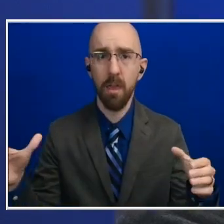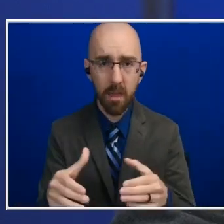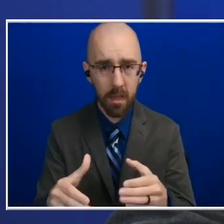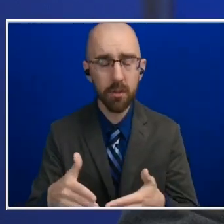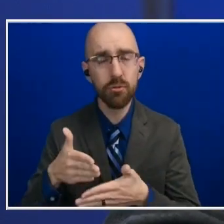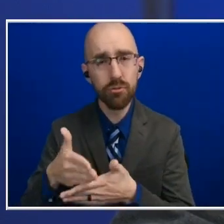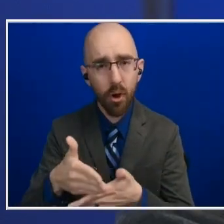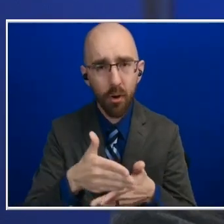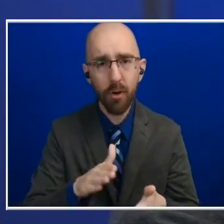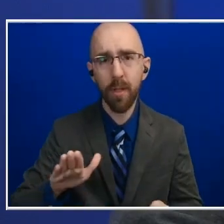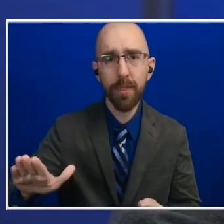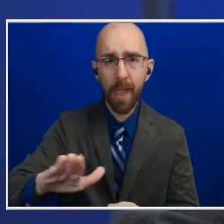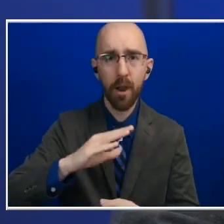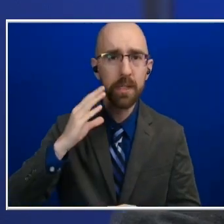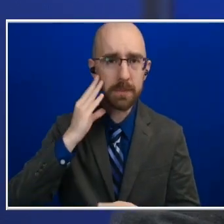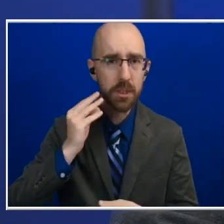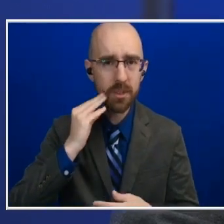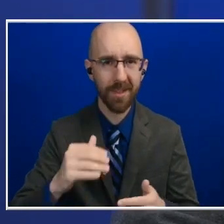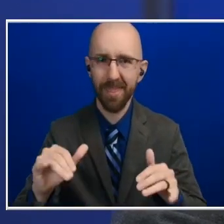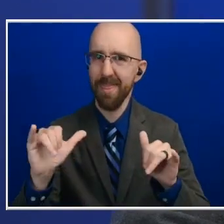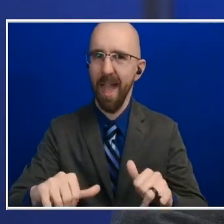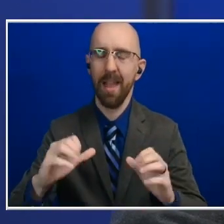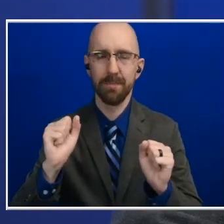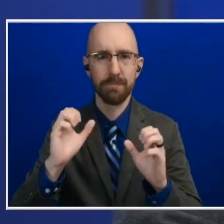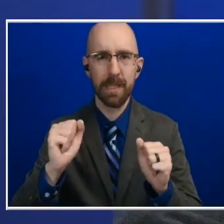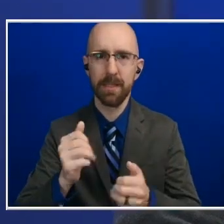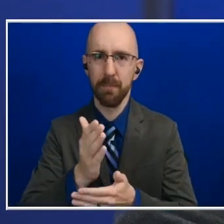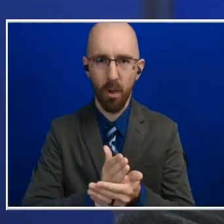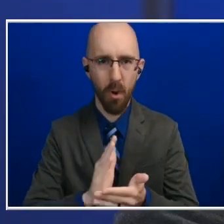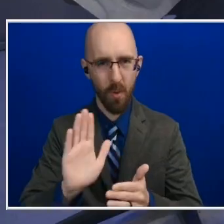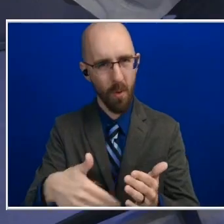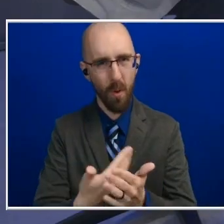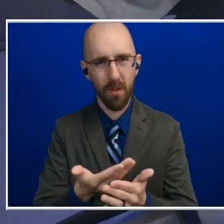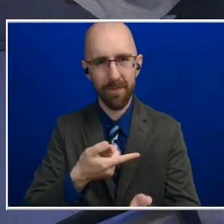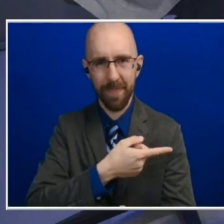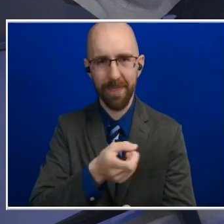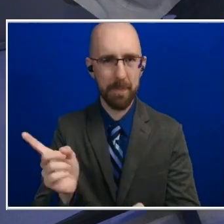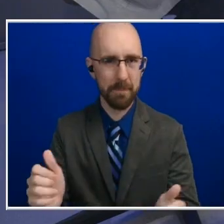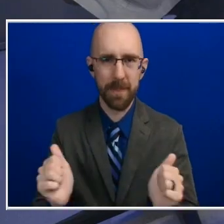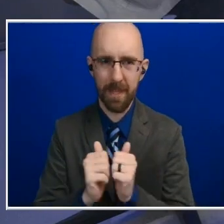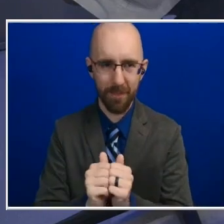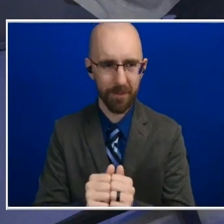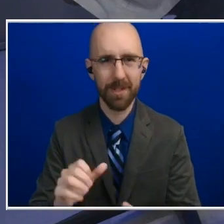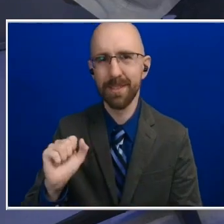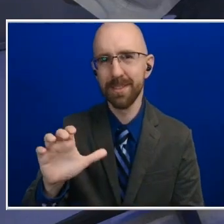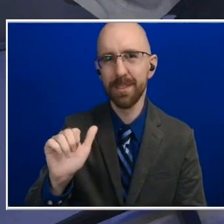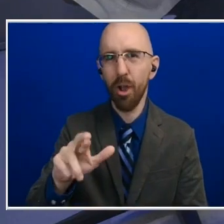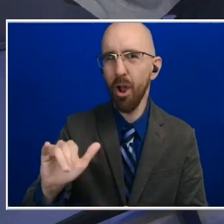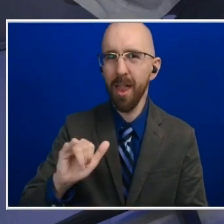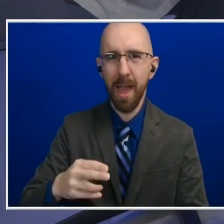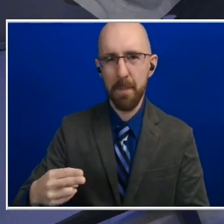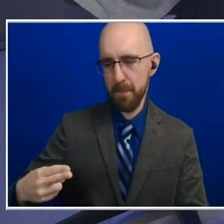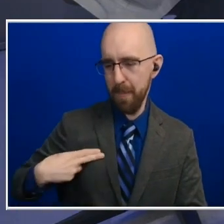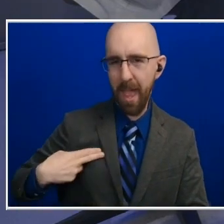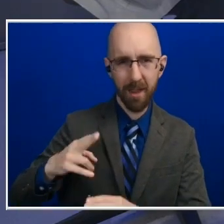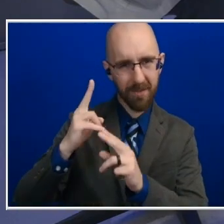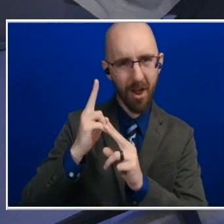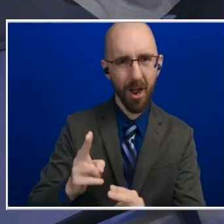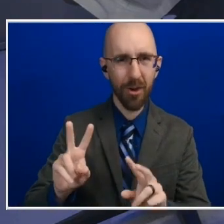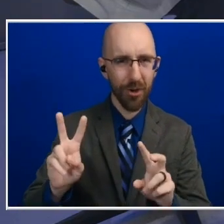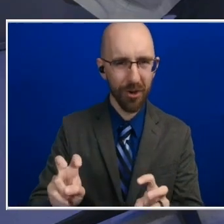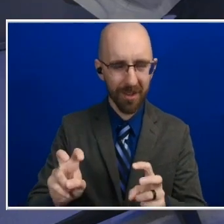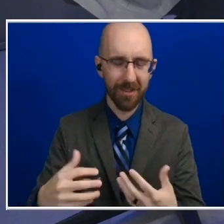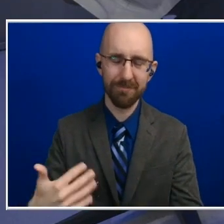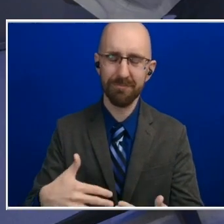through, that's the most amazing part of bringing all of them together. And those scars, like a badge of honor. That's exactly what it is. What a powerful